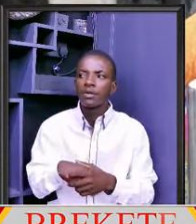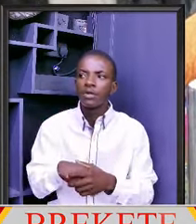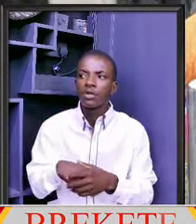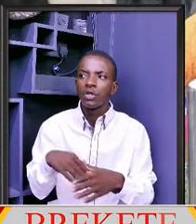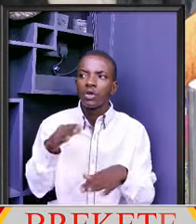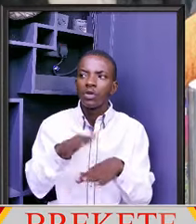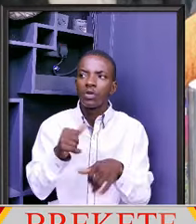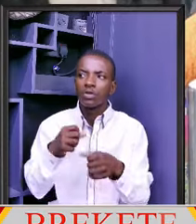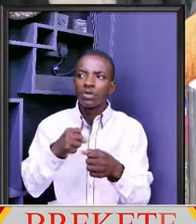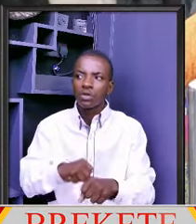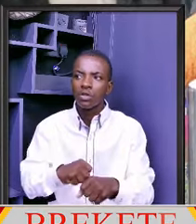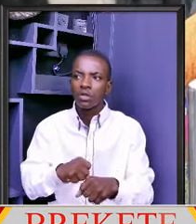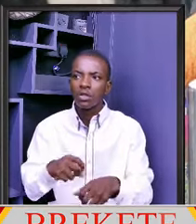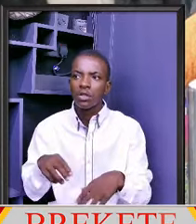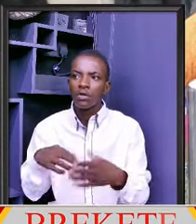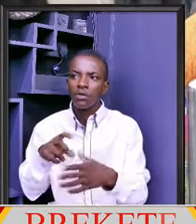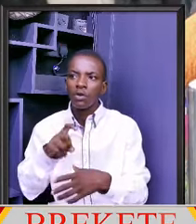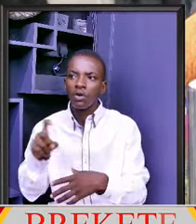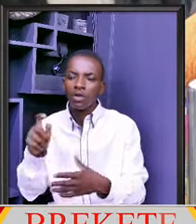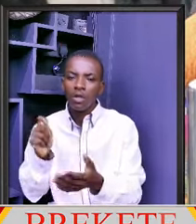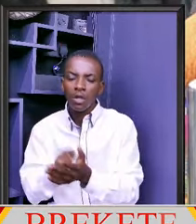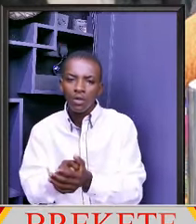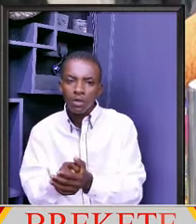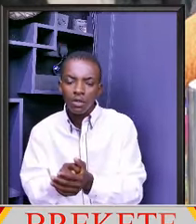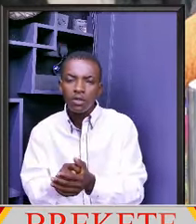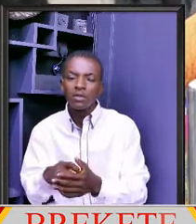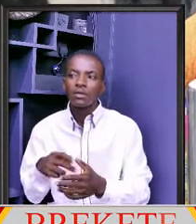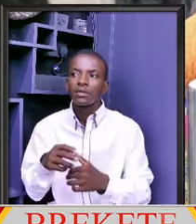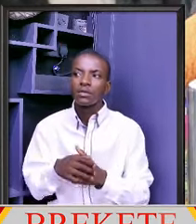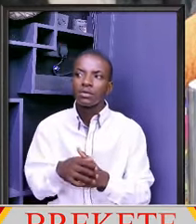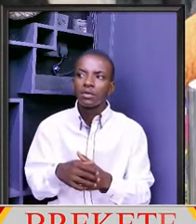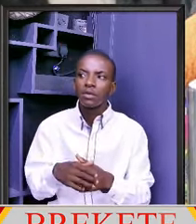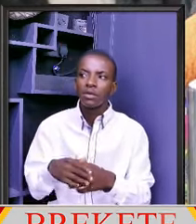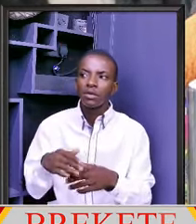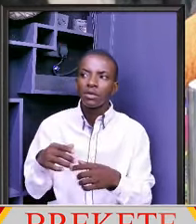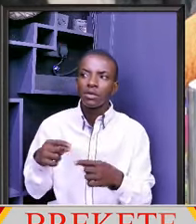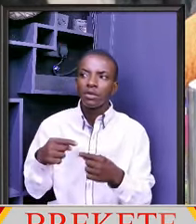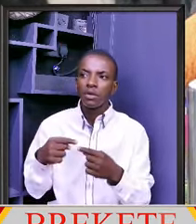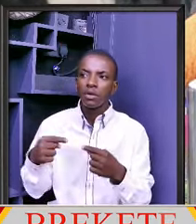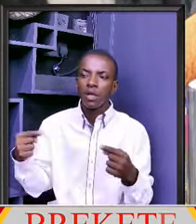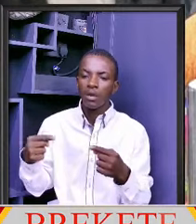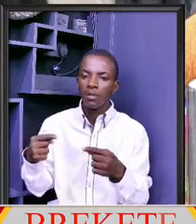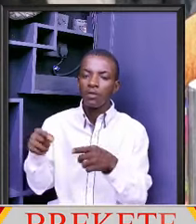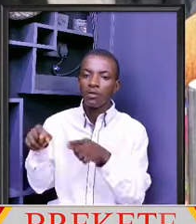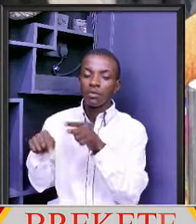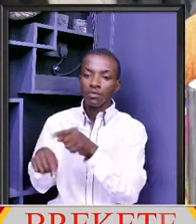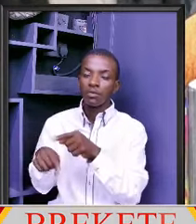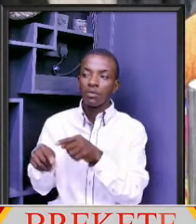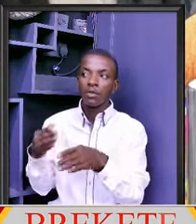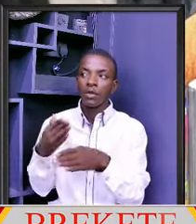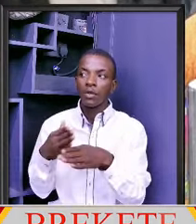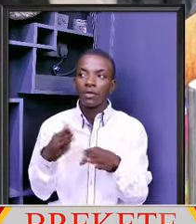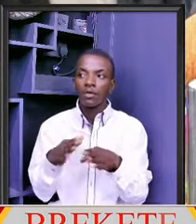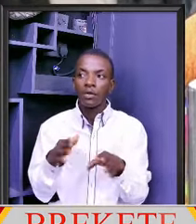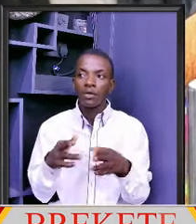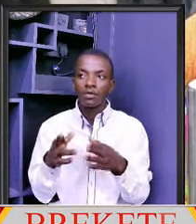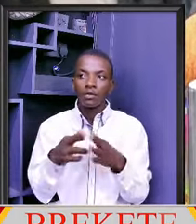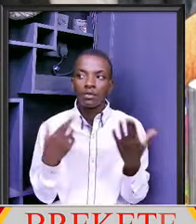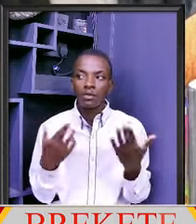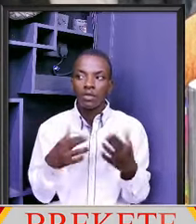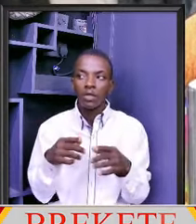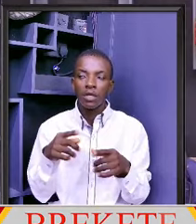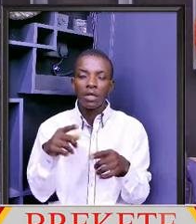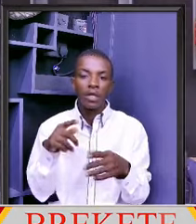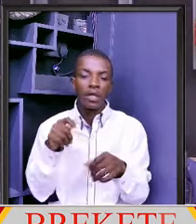If you call this one aside and give you 100,000, you become enemy of this one. Mm, divide and rule. Yes.